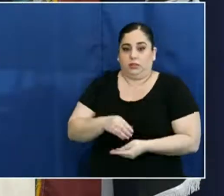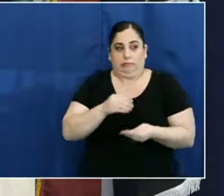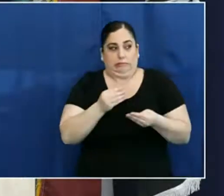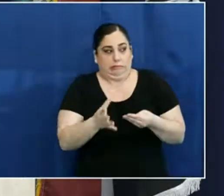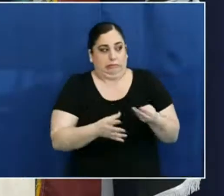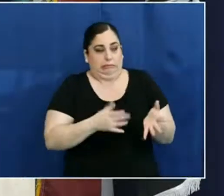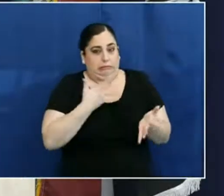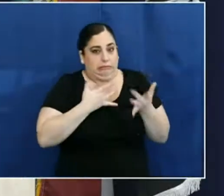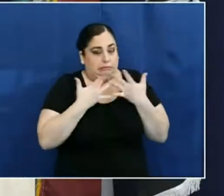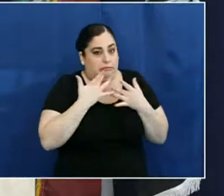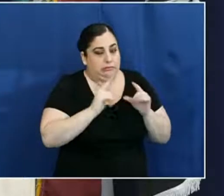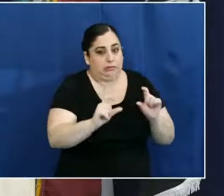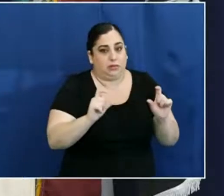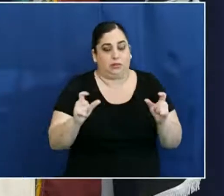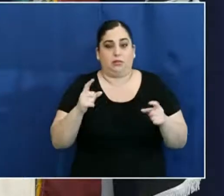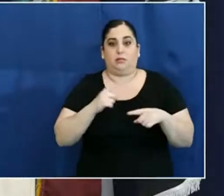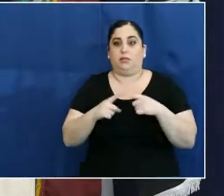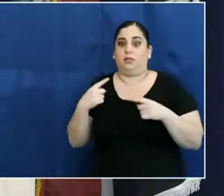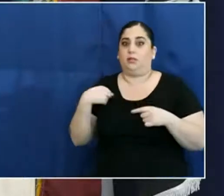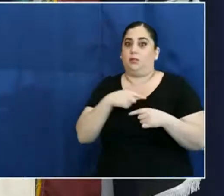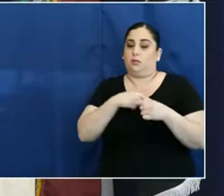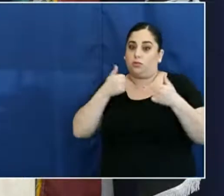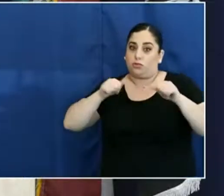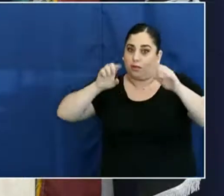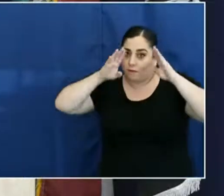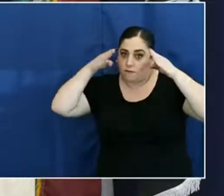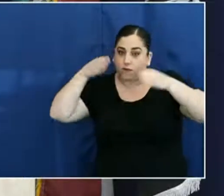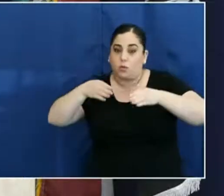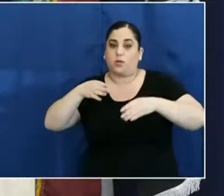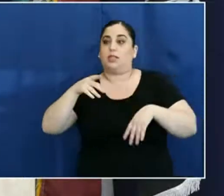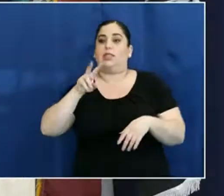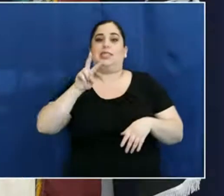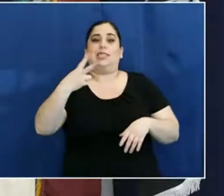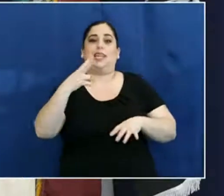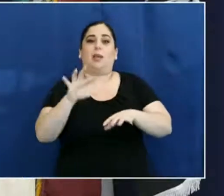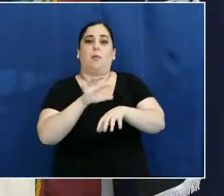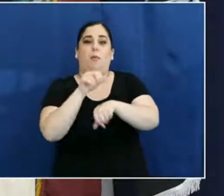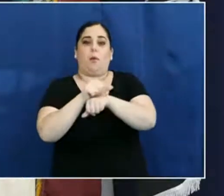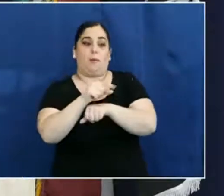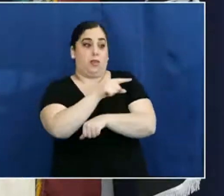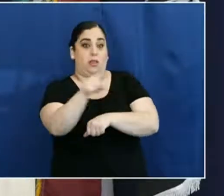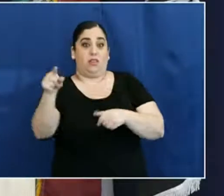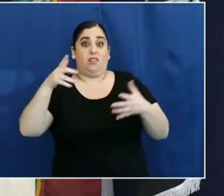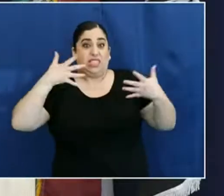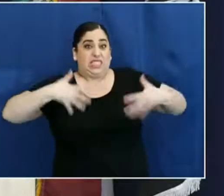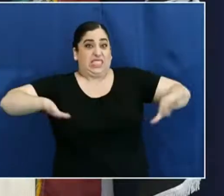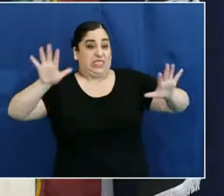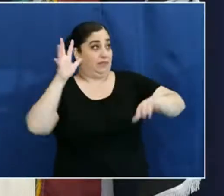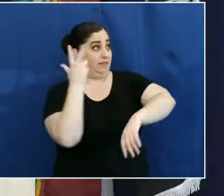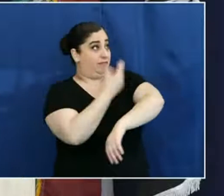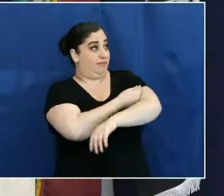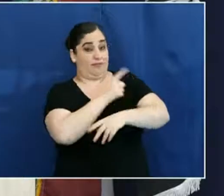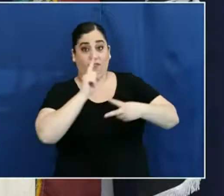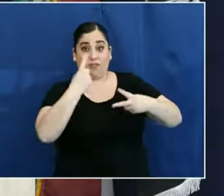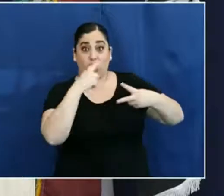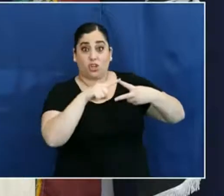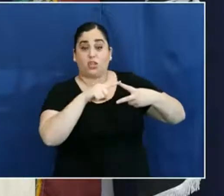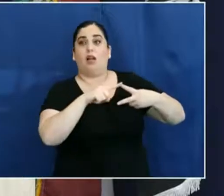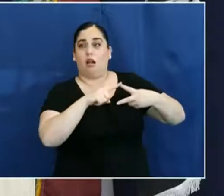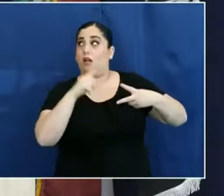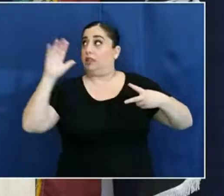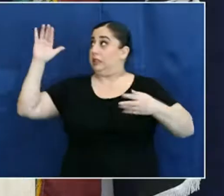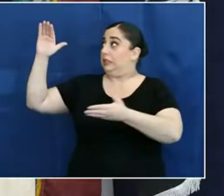catch up those second doses and creates less of a boom-bust effect as we move forward. And so we feel